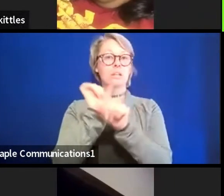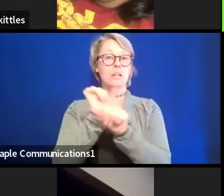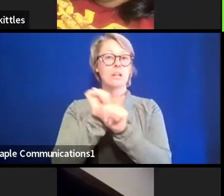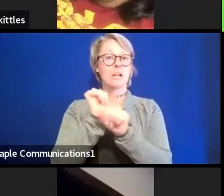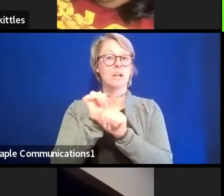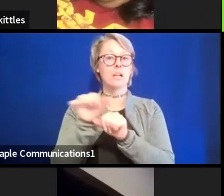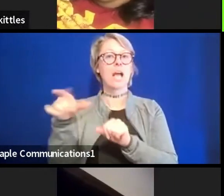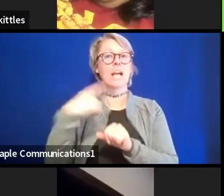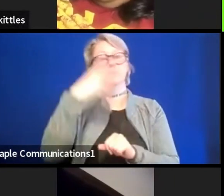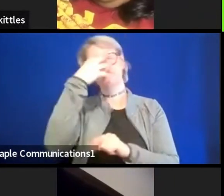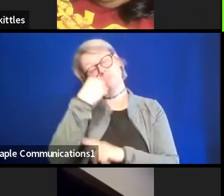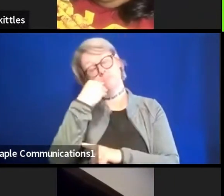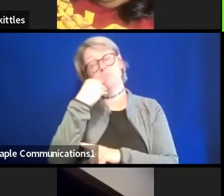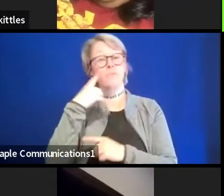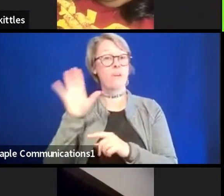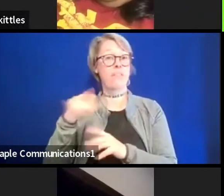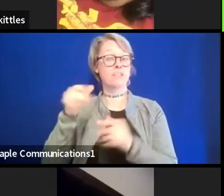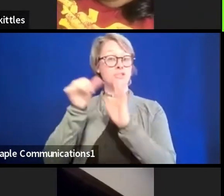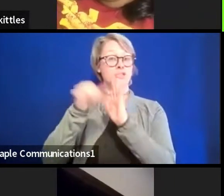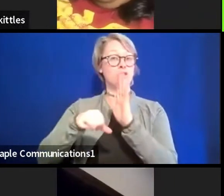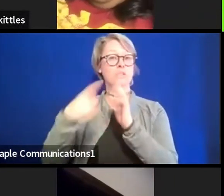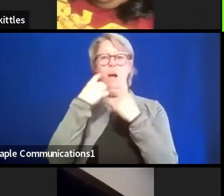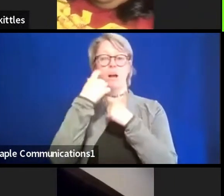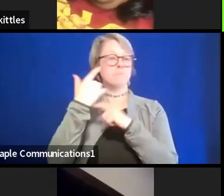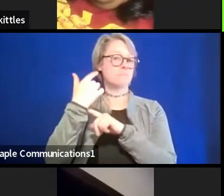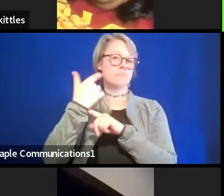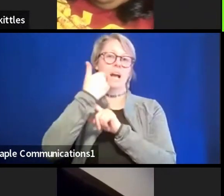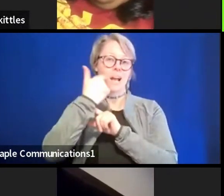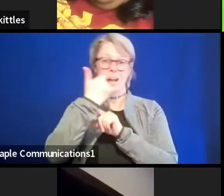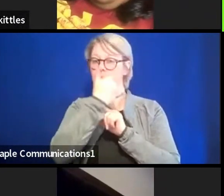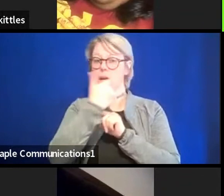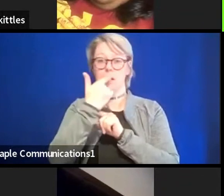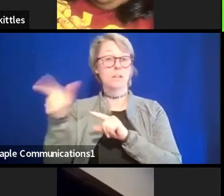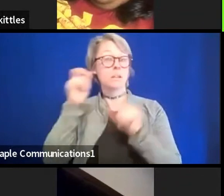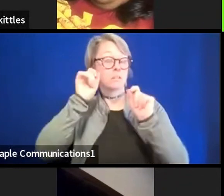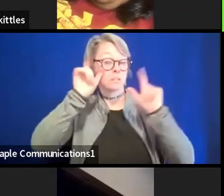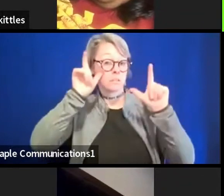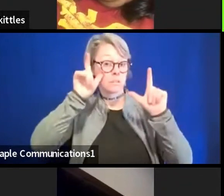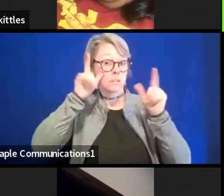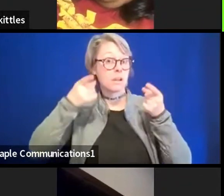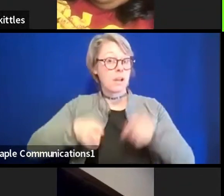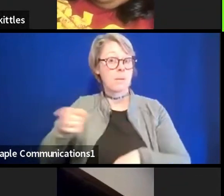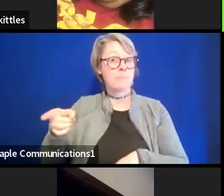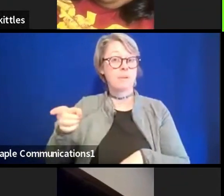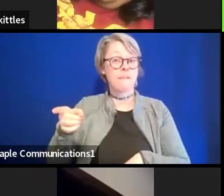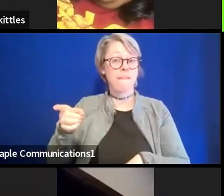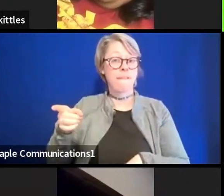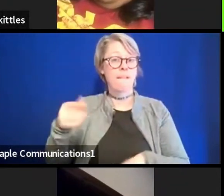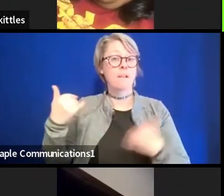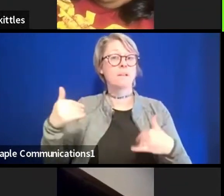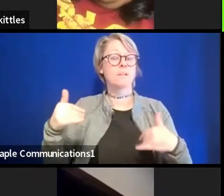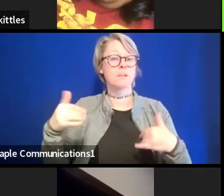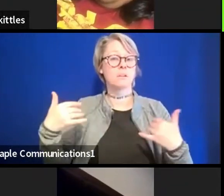put down to sleep so they could work in her mouth. When she woke up, she was